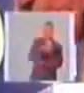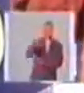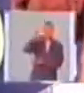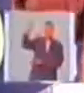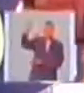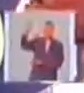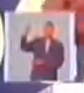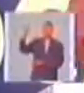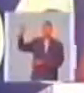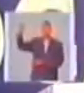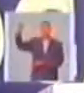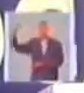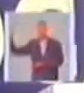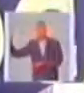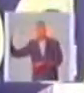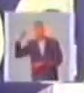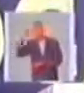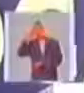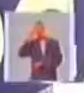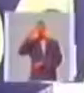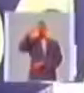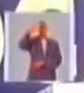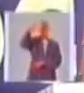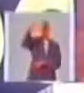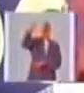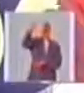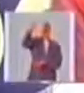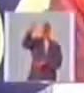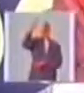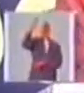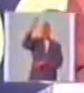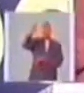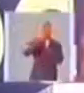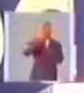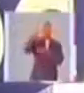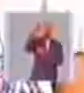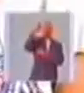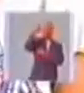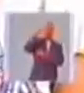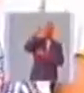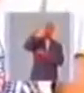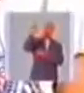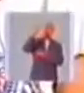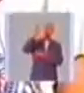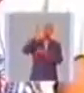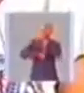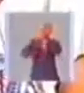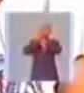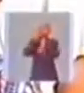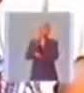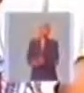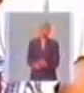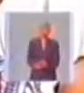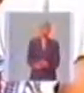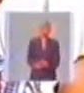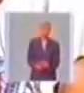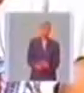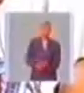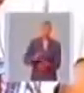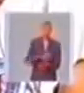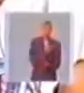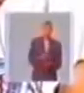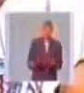400 years and a elapse. Tiny ye, who get our Bible noa, ubiye, ubi Malachi, and I'll come Matthew. In the heavy argument, I'll